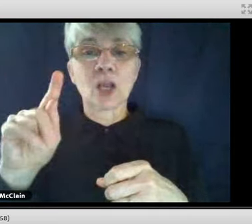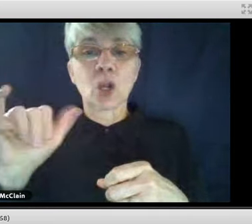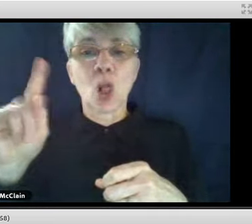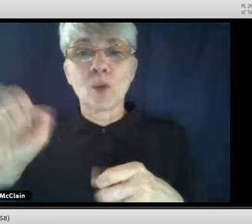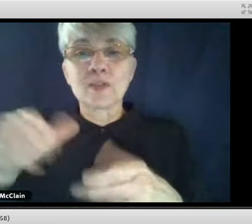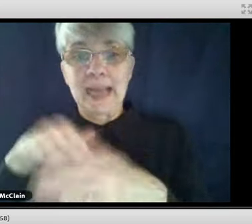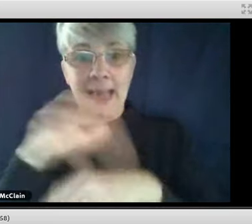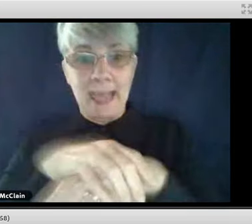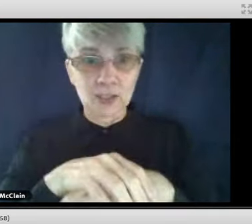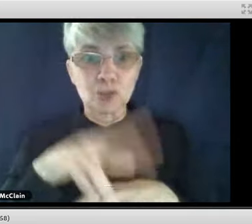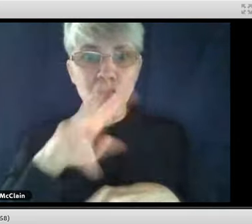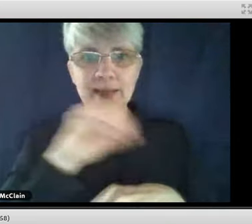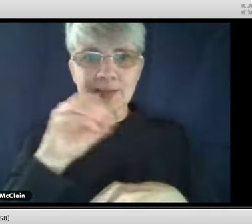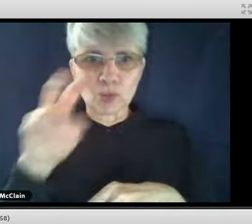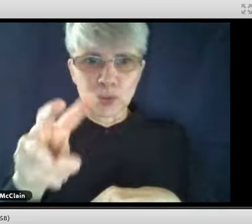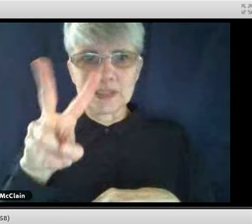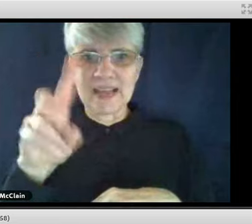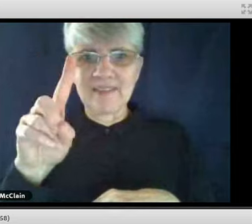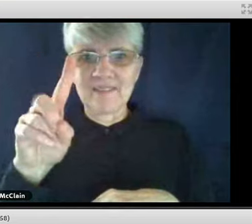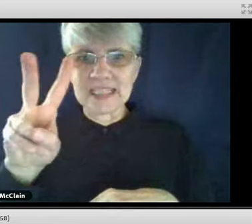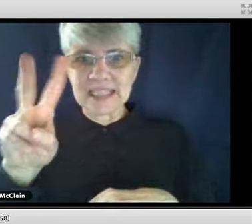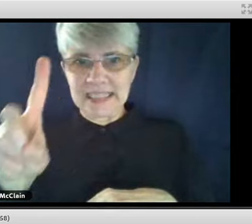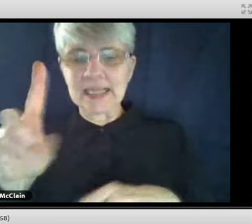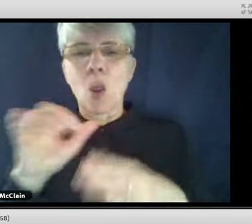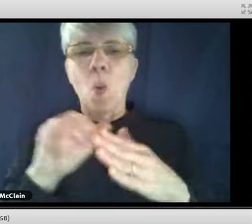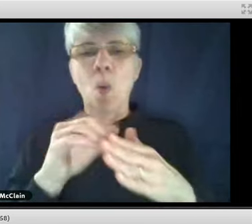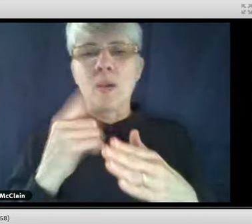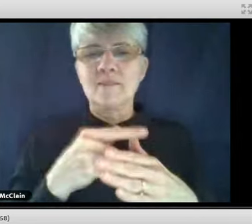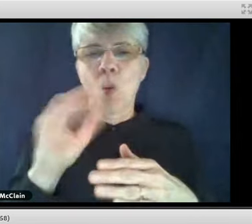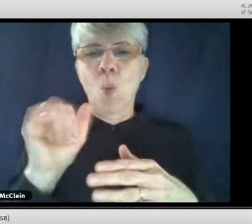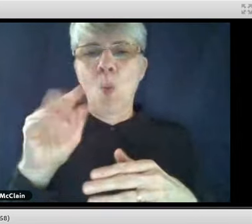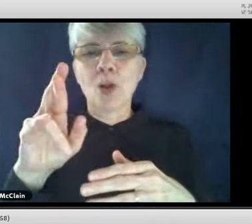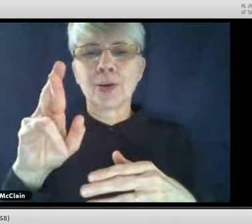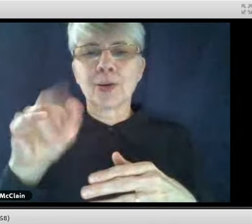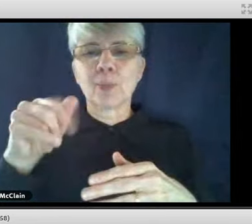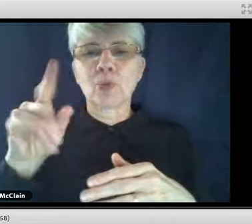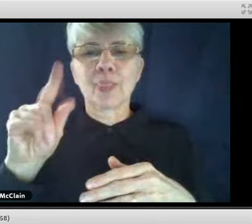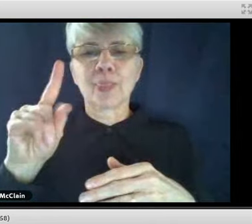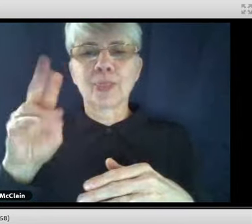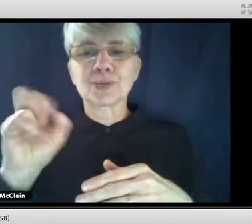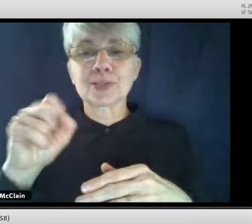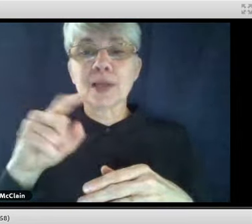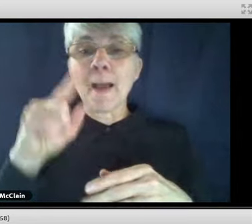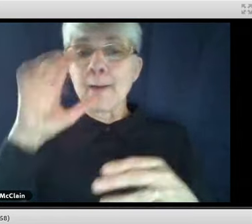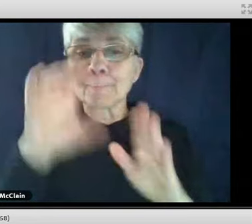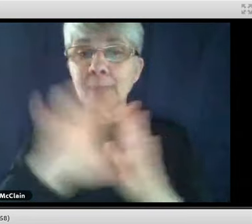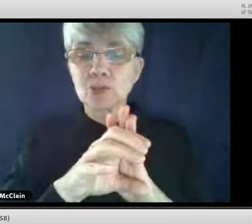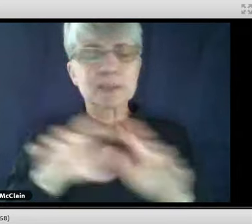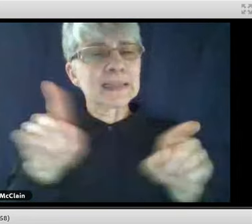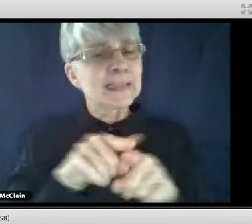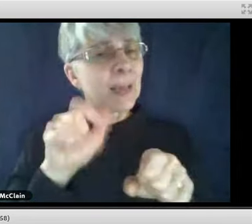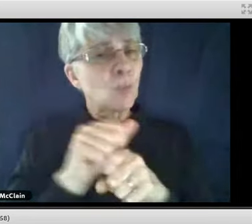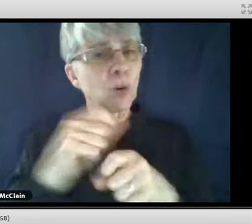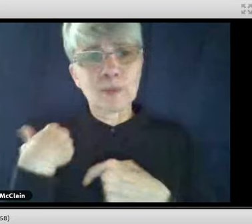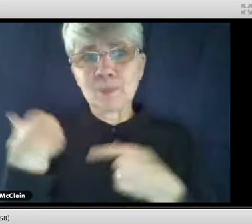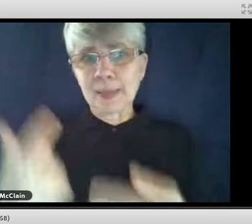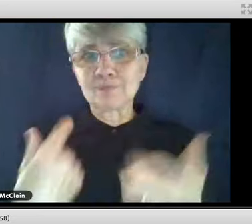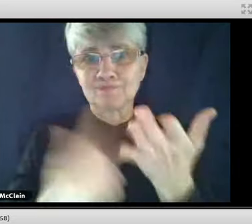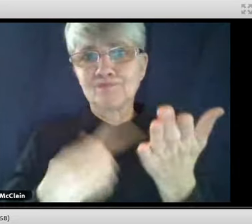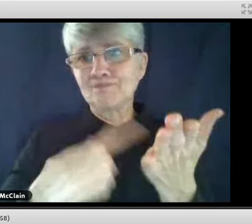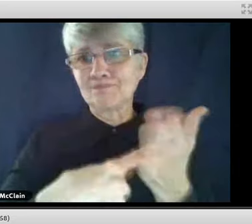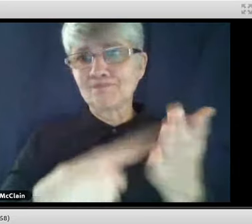2002, DVD, Warner Brothers Pictures. This is the same work as what we've been talking about with these other